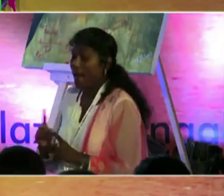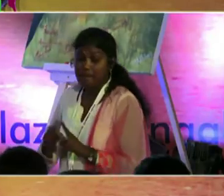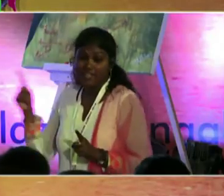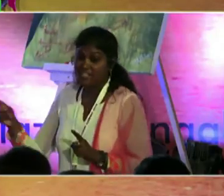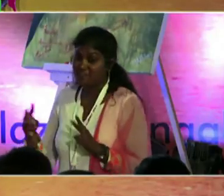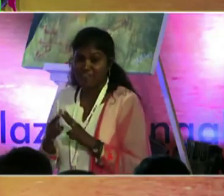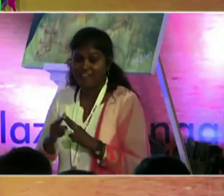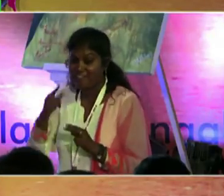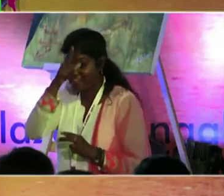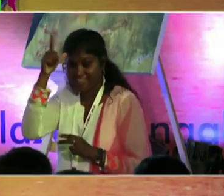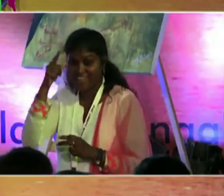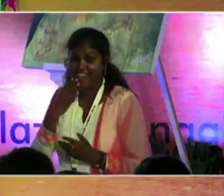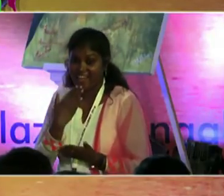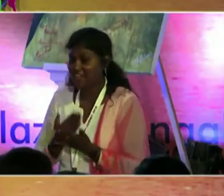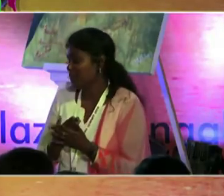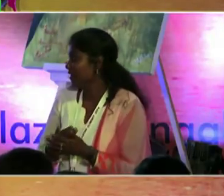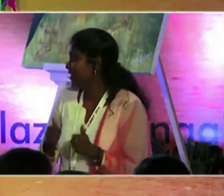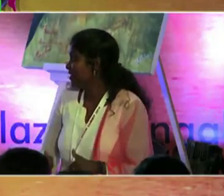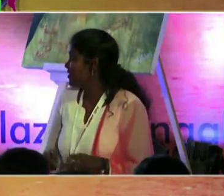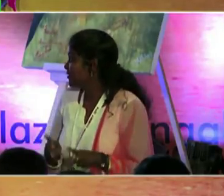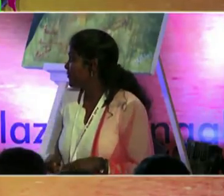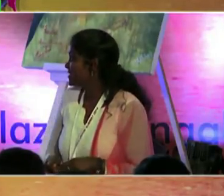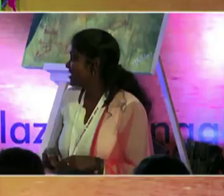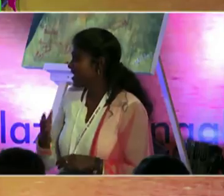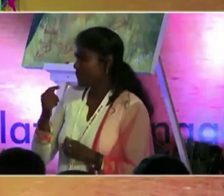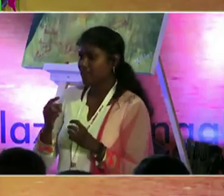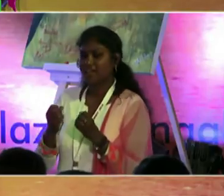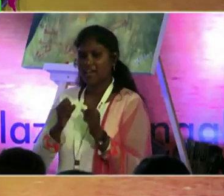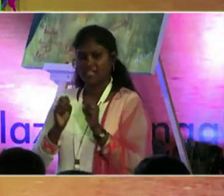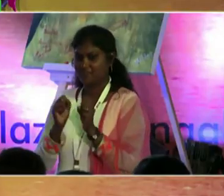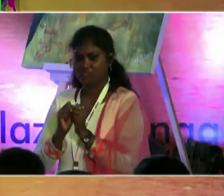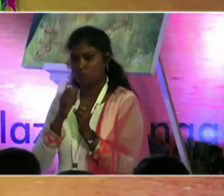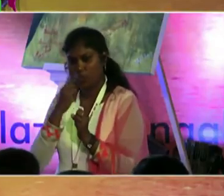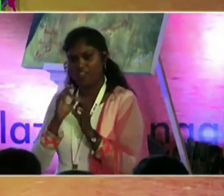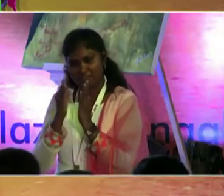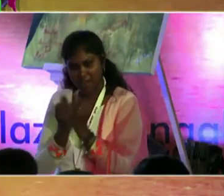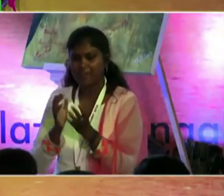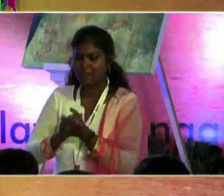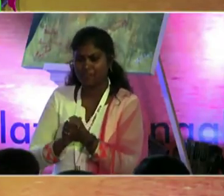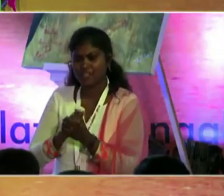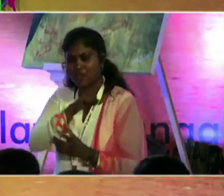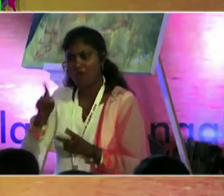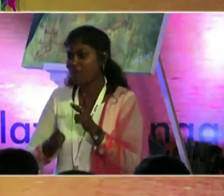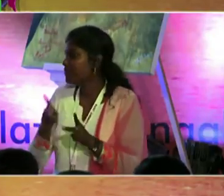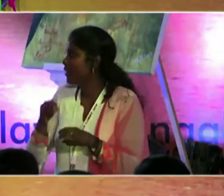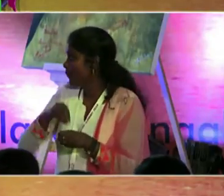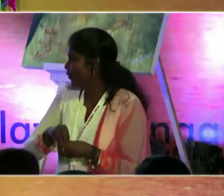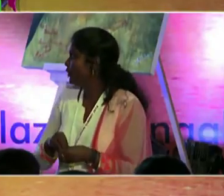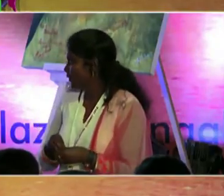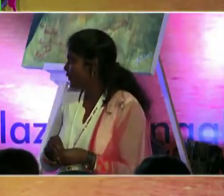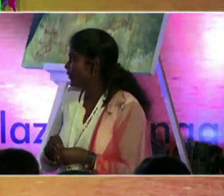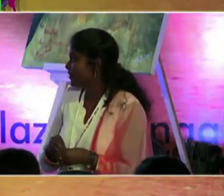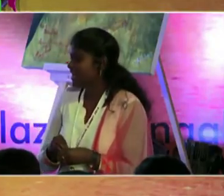person on earth, because I have people around me who have made the reason of their